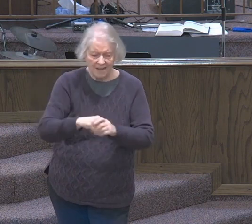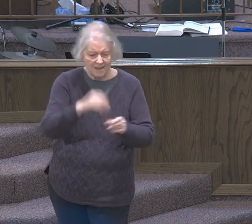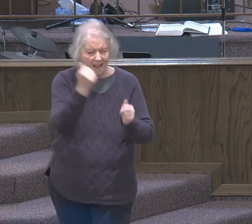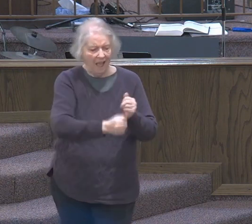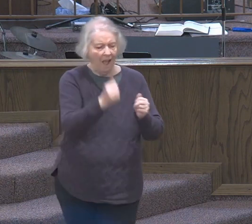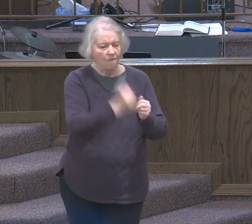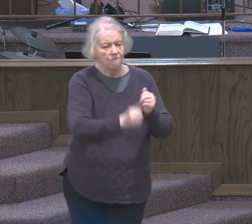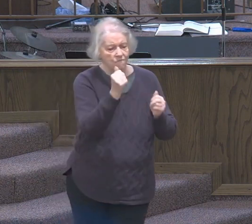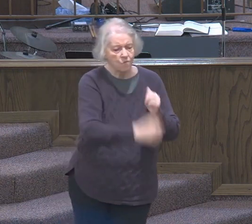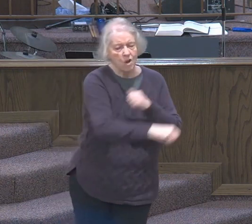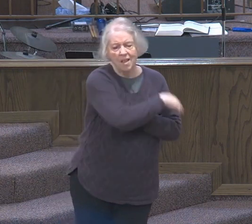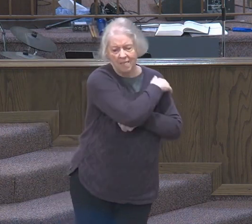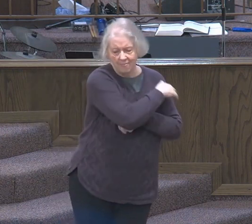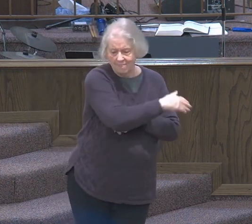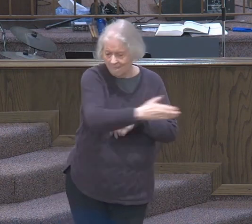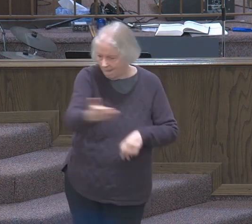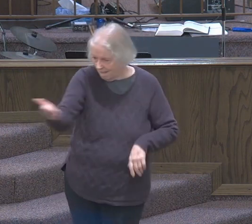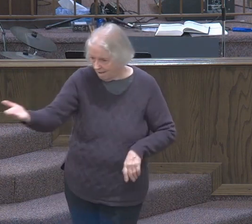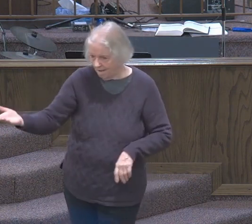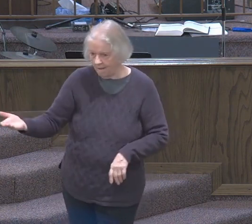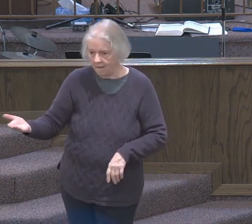or a cloud